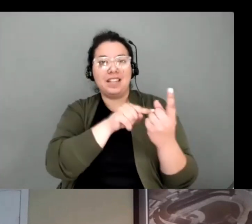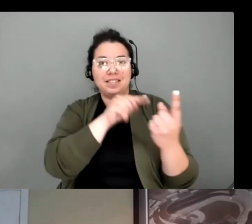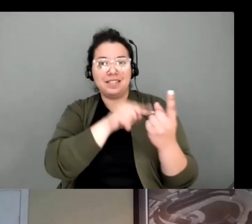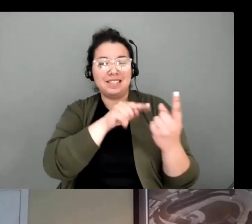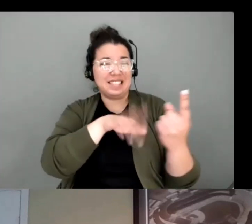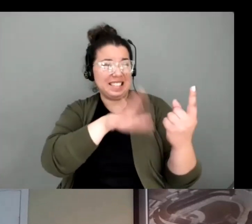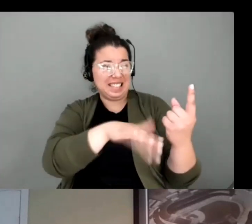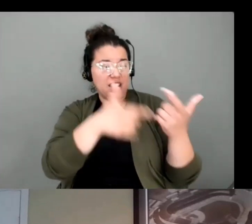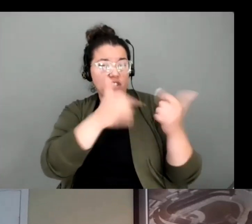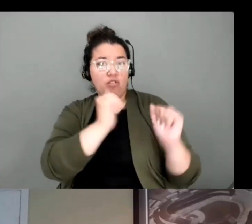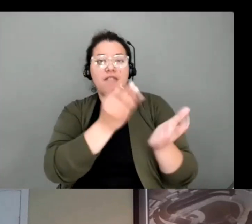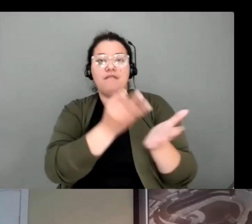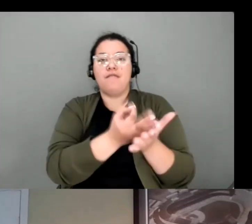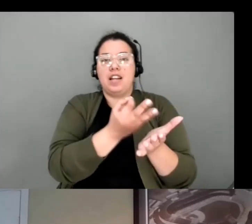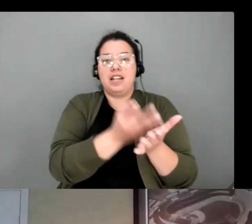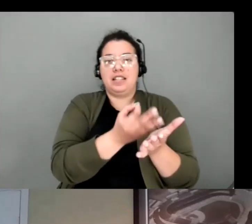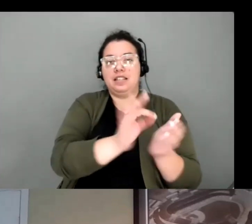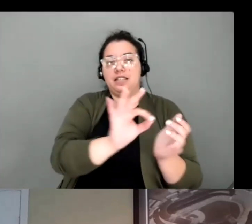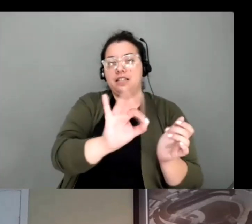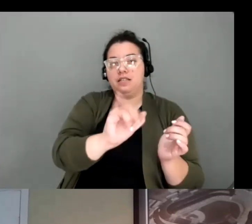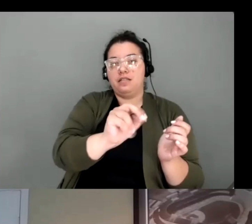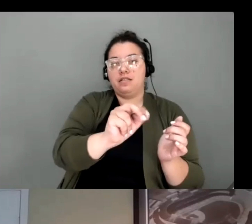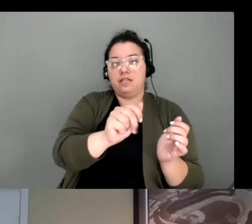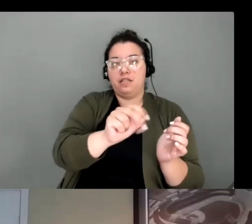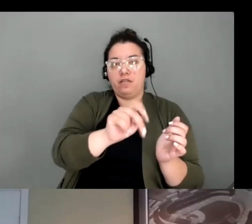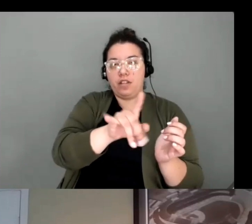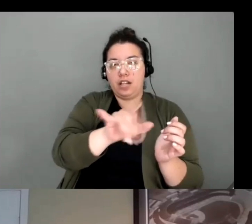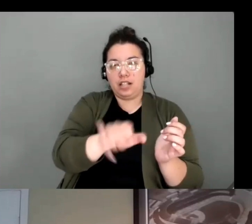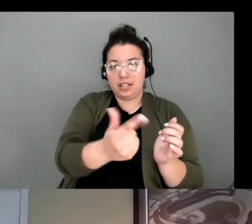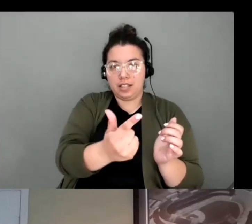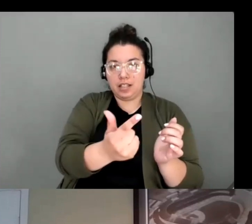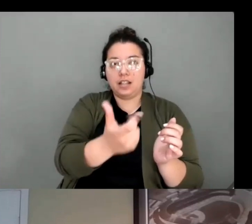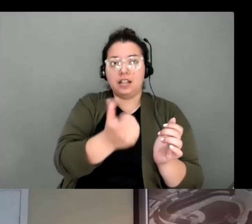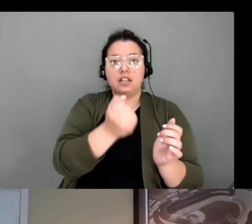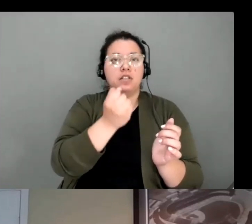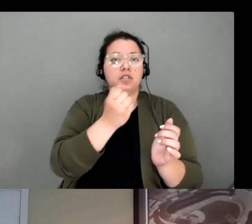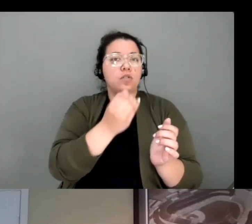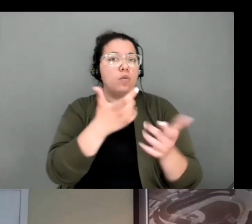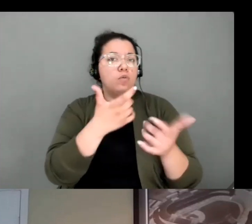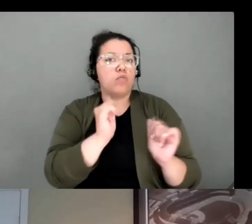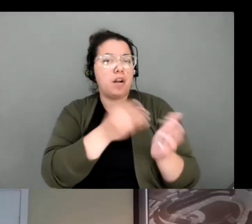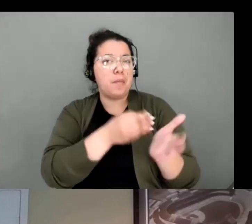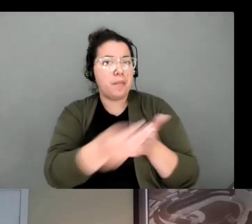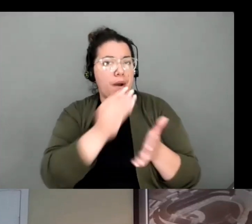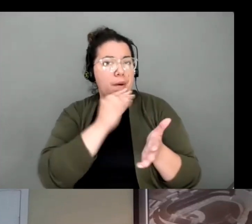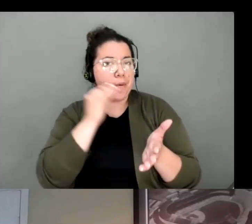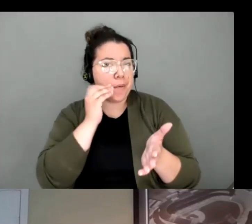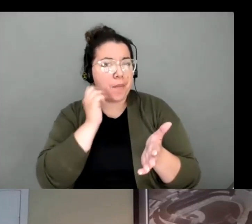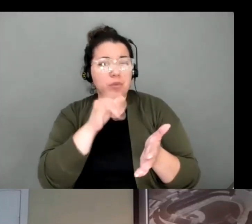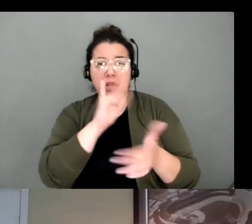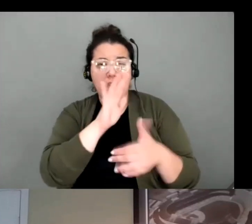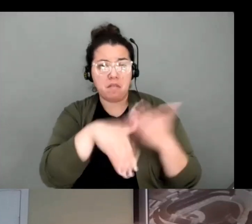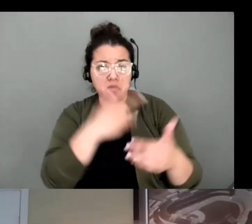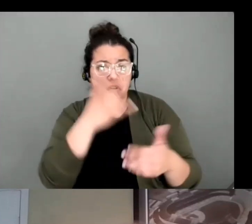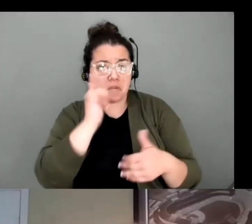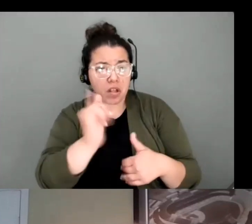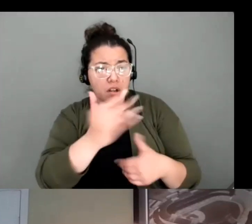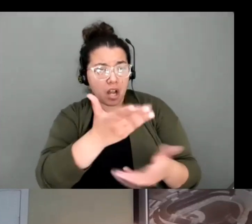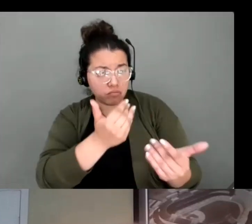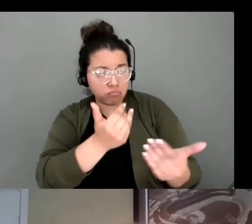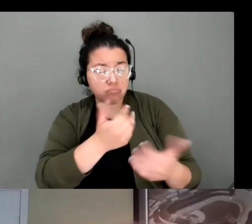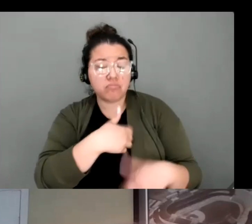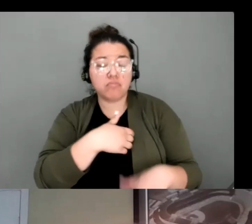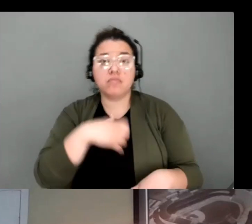financing and a loan for that home. So tell us what that process looks like and what you do. So my job is to get the